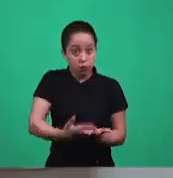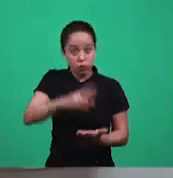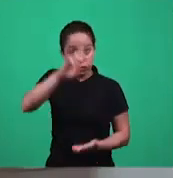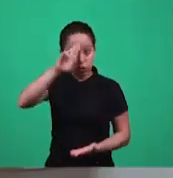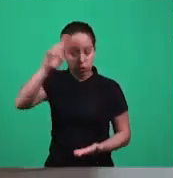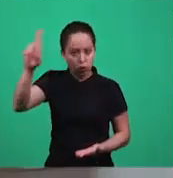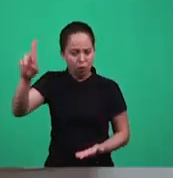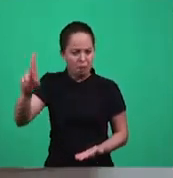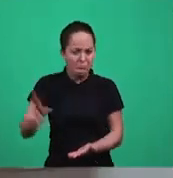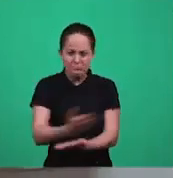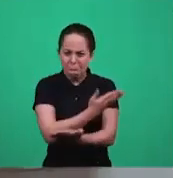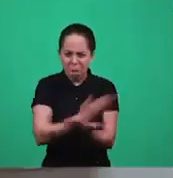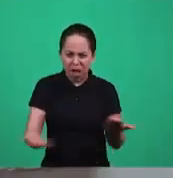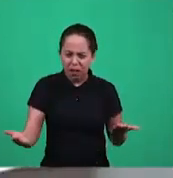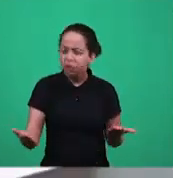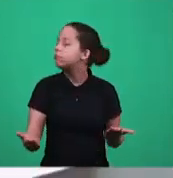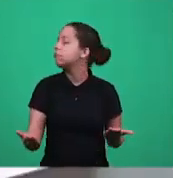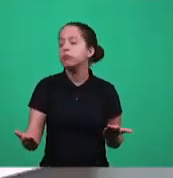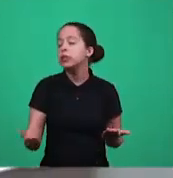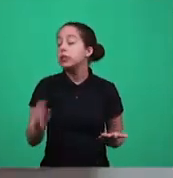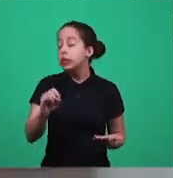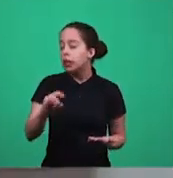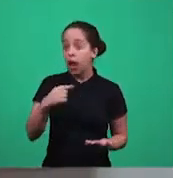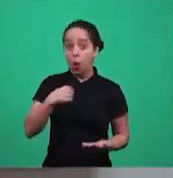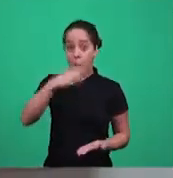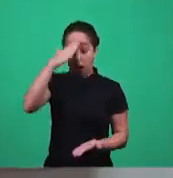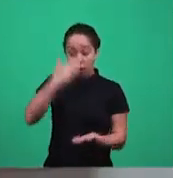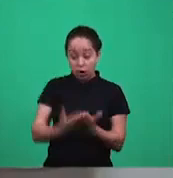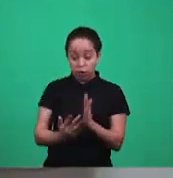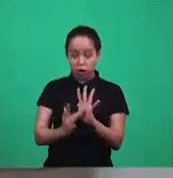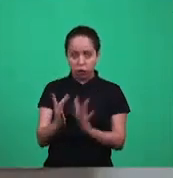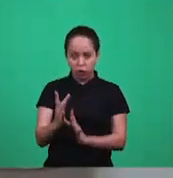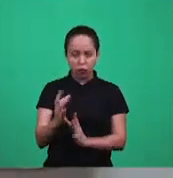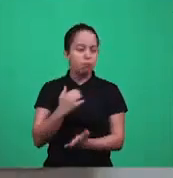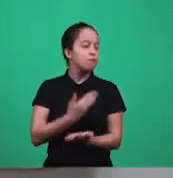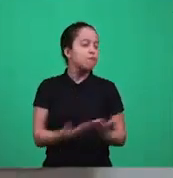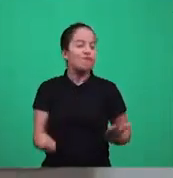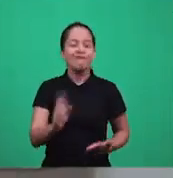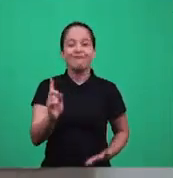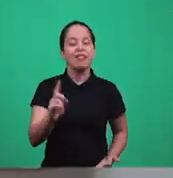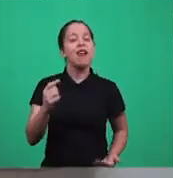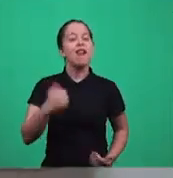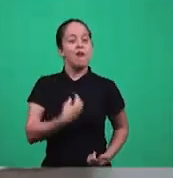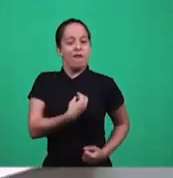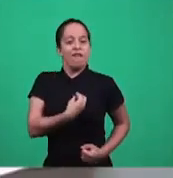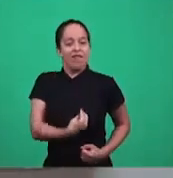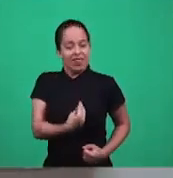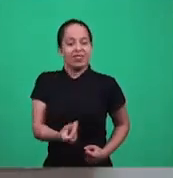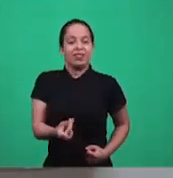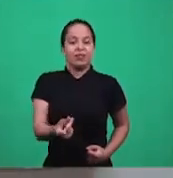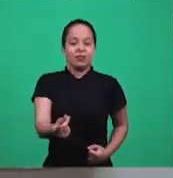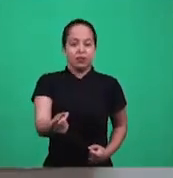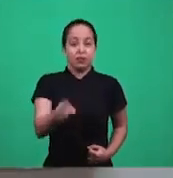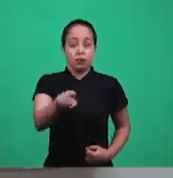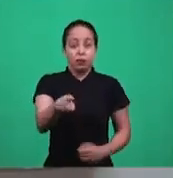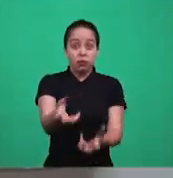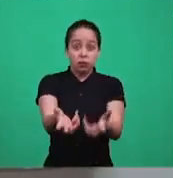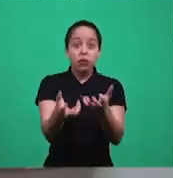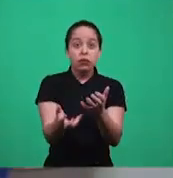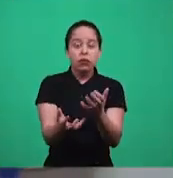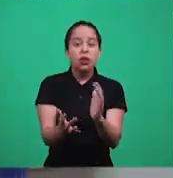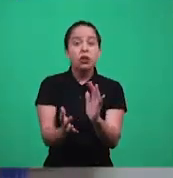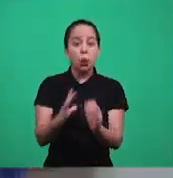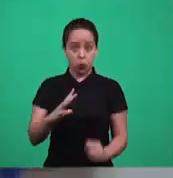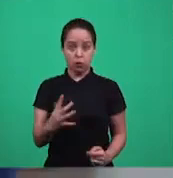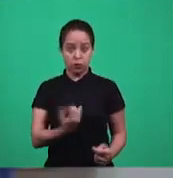All he who believes will not perish, but will have eternal life. If you want another Savior, you